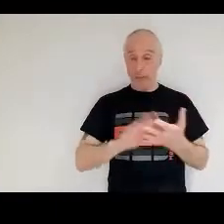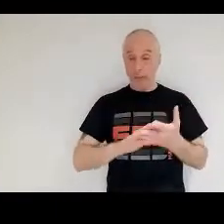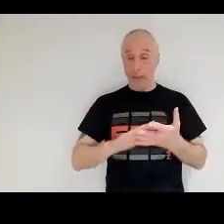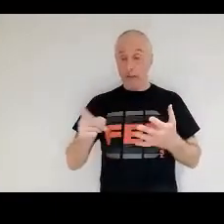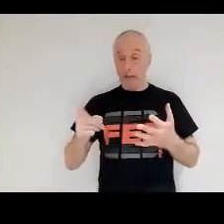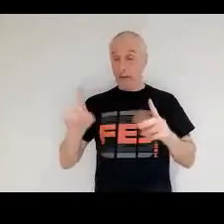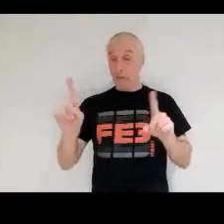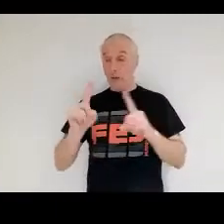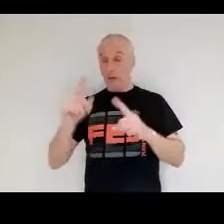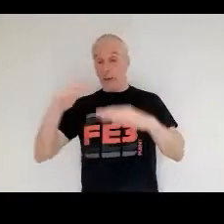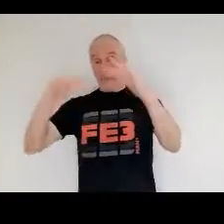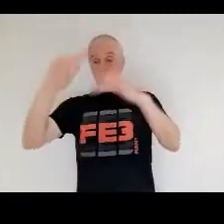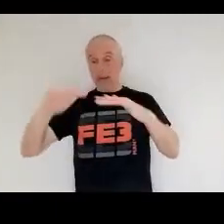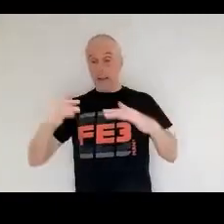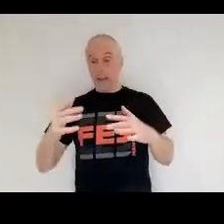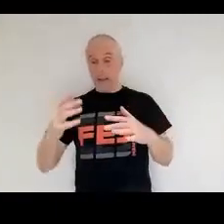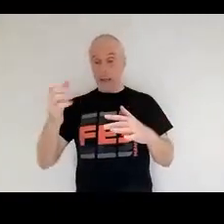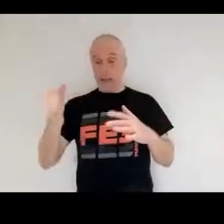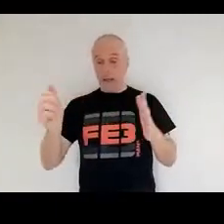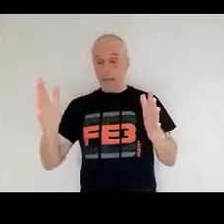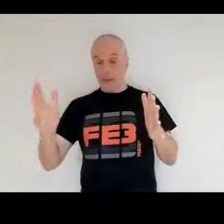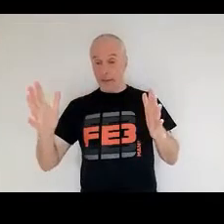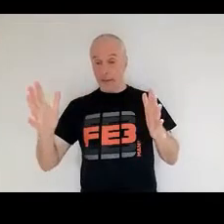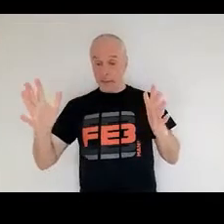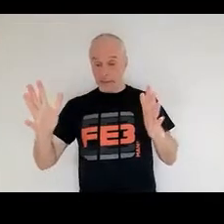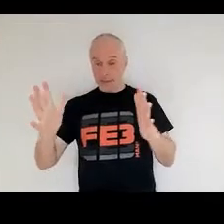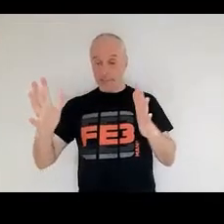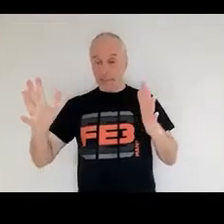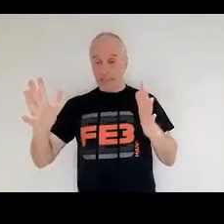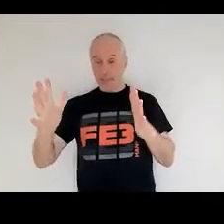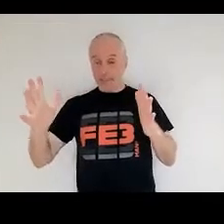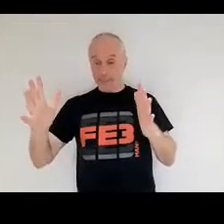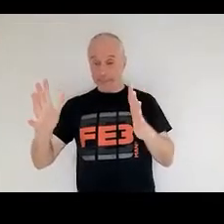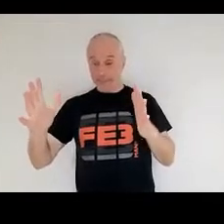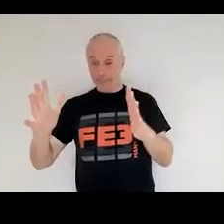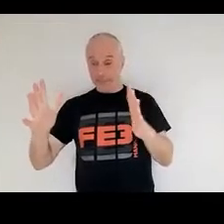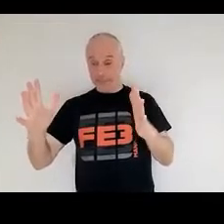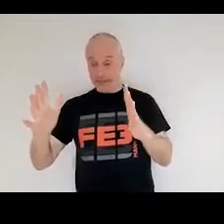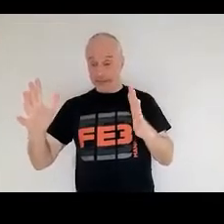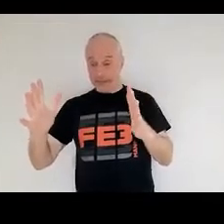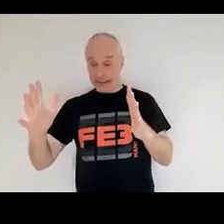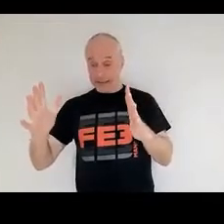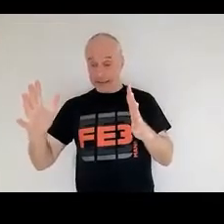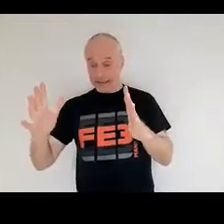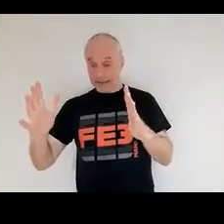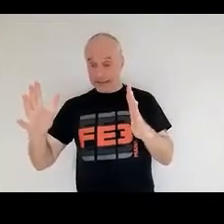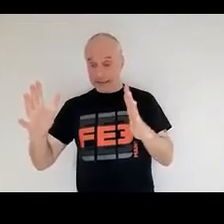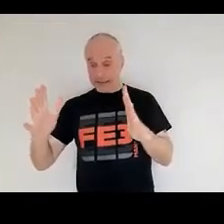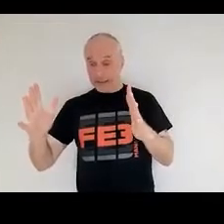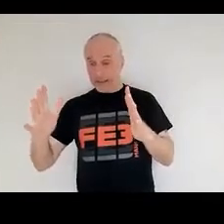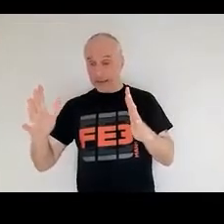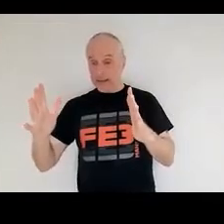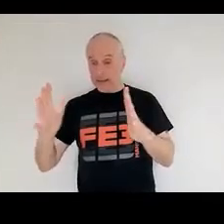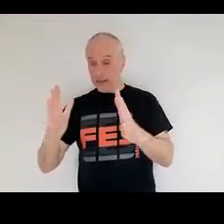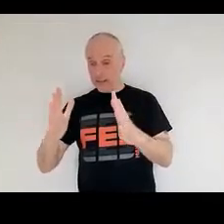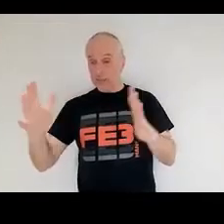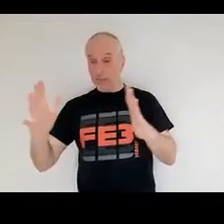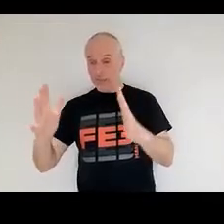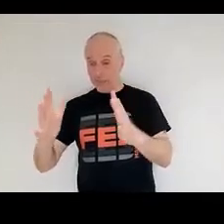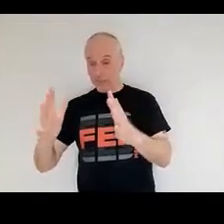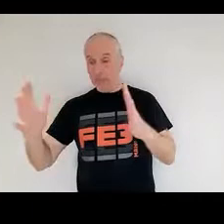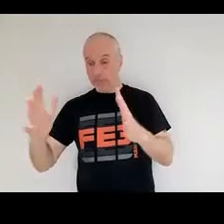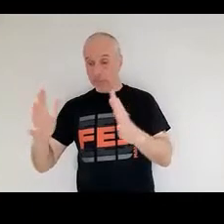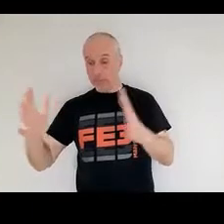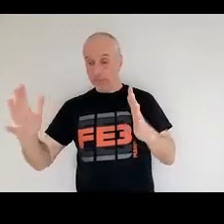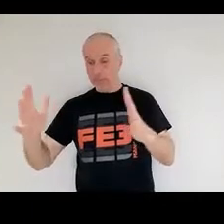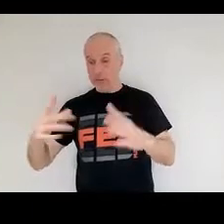if a pressure wave. So it is the pressure wave hitting the structure multiplied